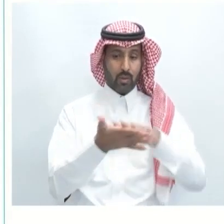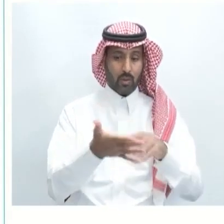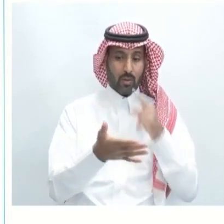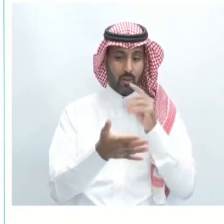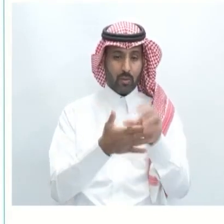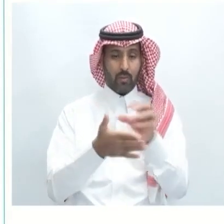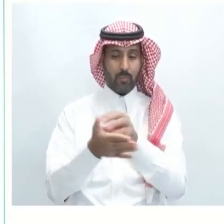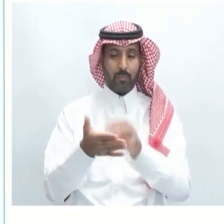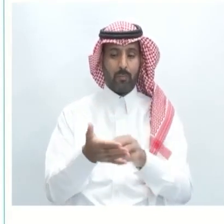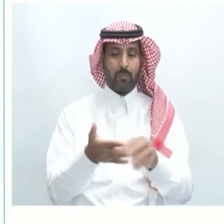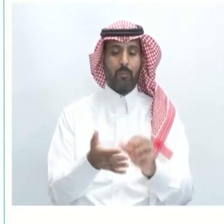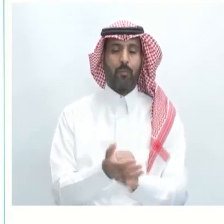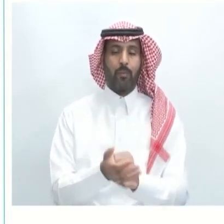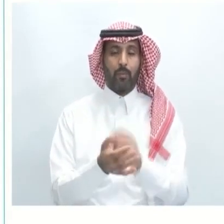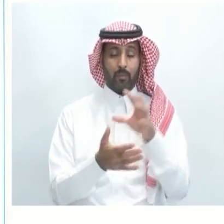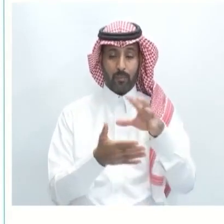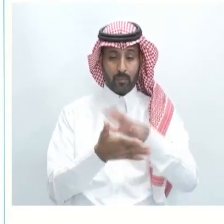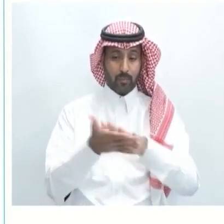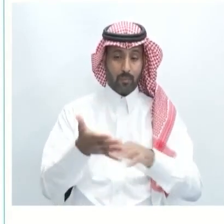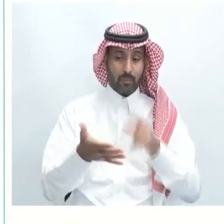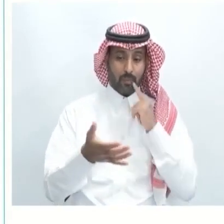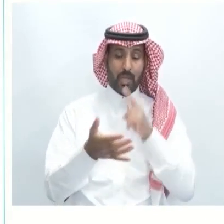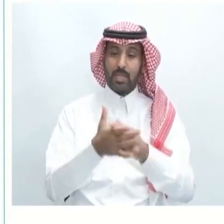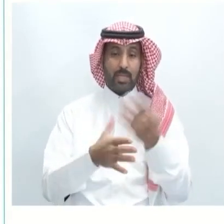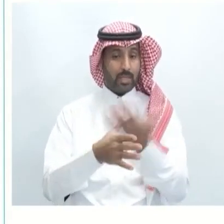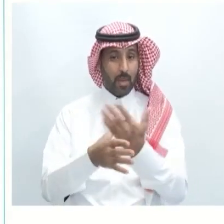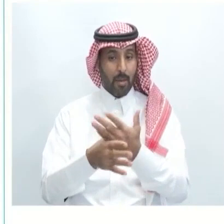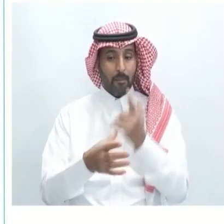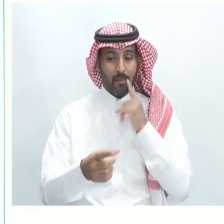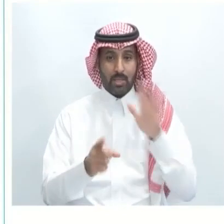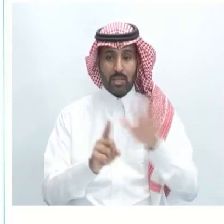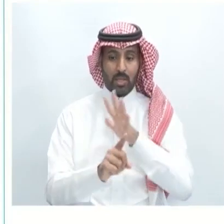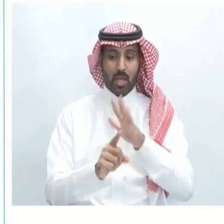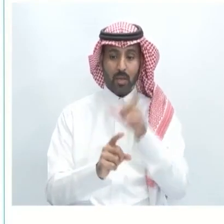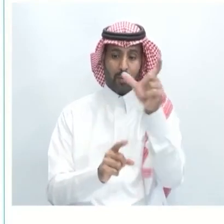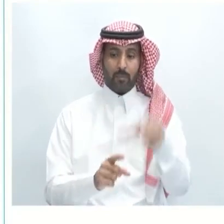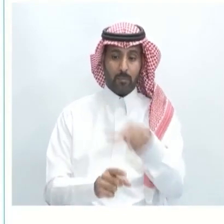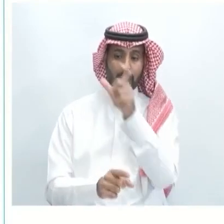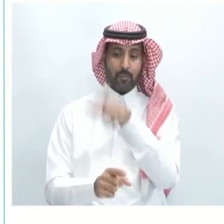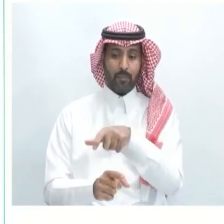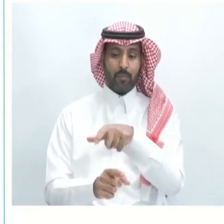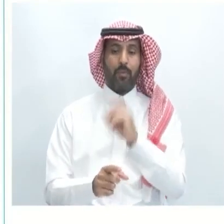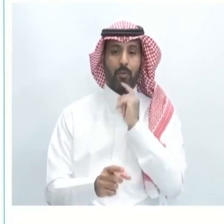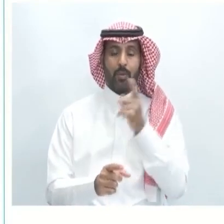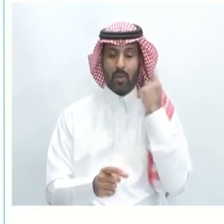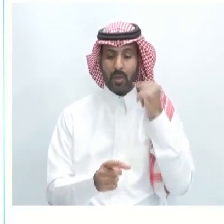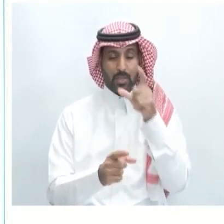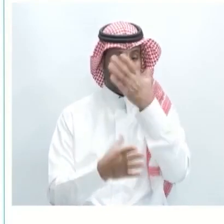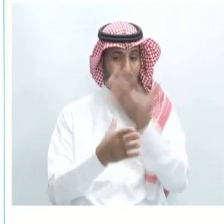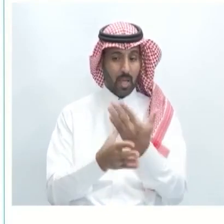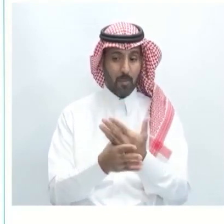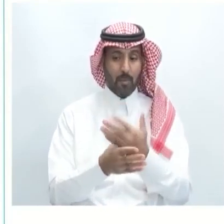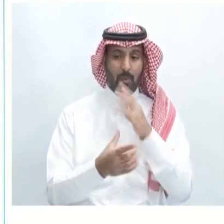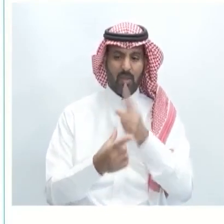organize your ideas. So you have to use a chart that has cause and effect columns. Remember that cause is something